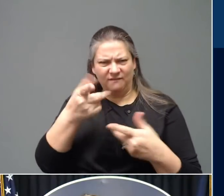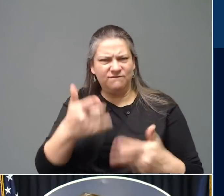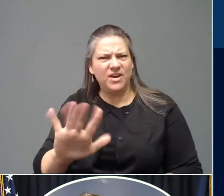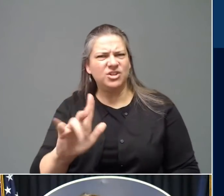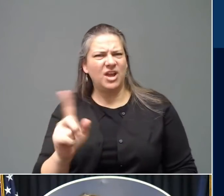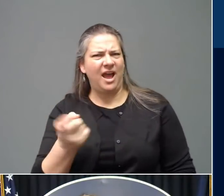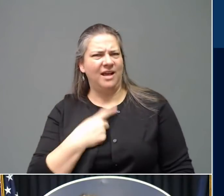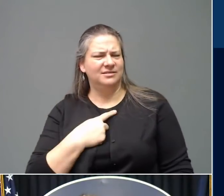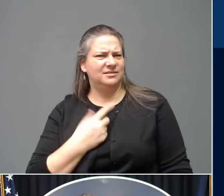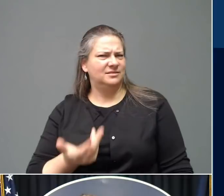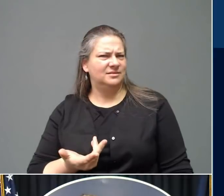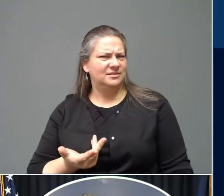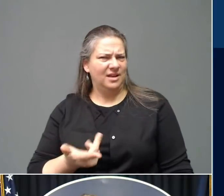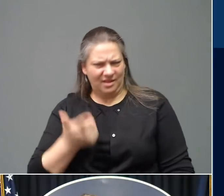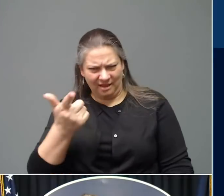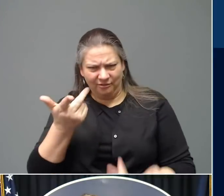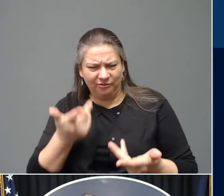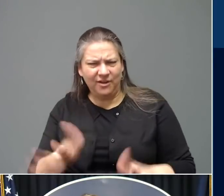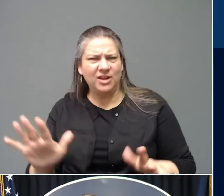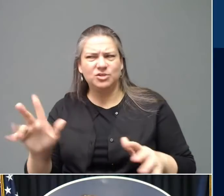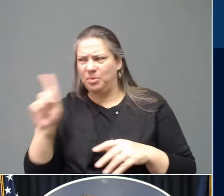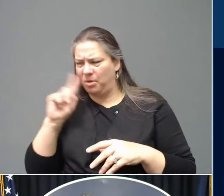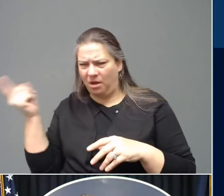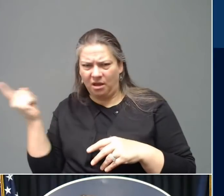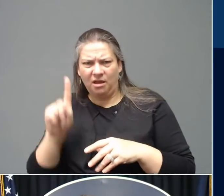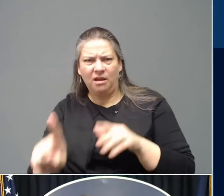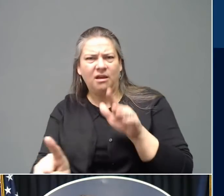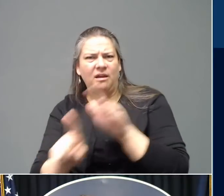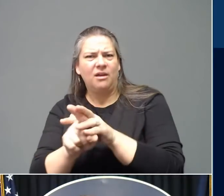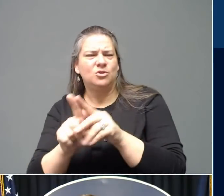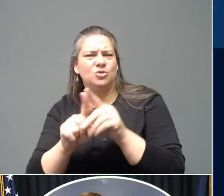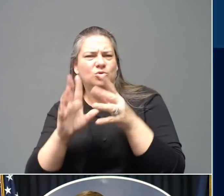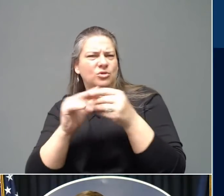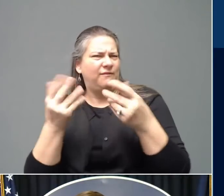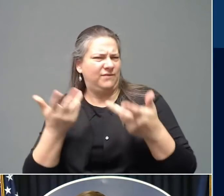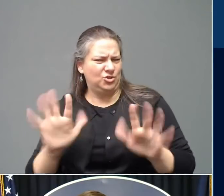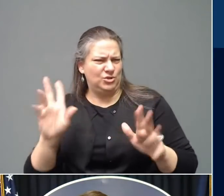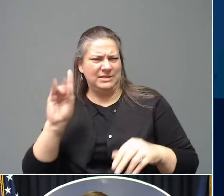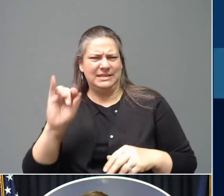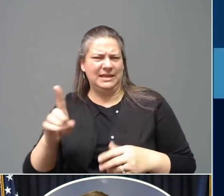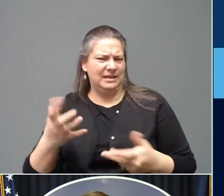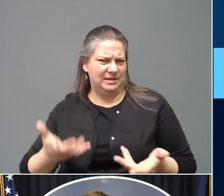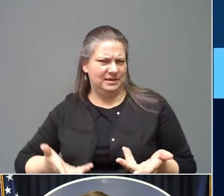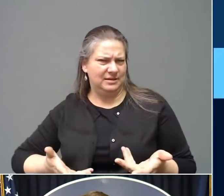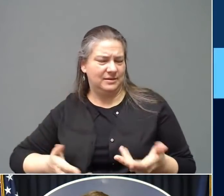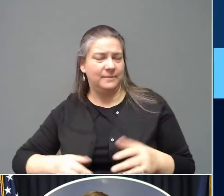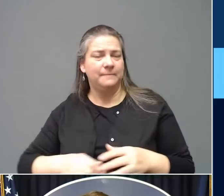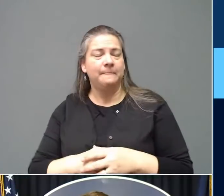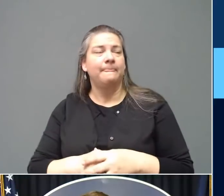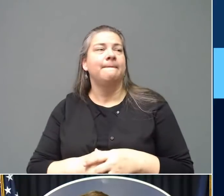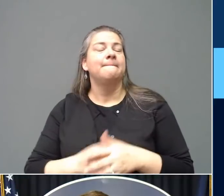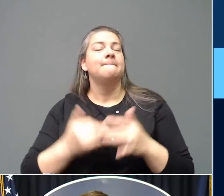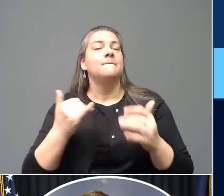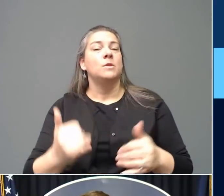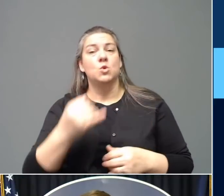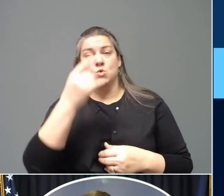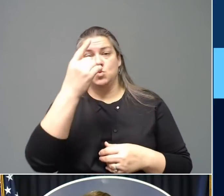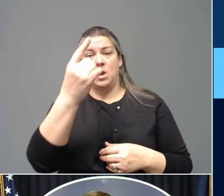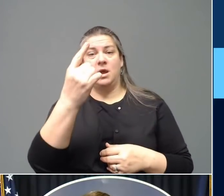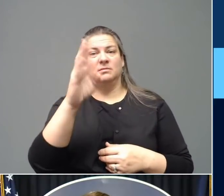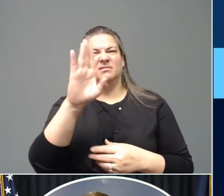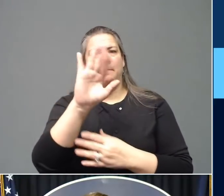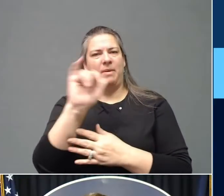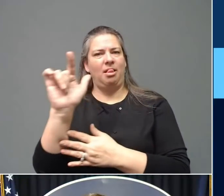the appearances. I want to talk about one bill specifically and the harm